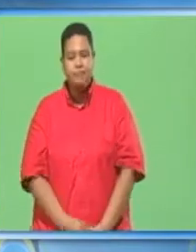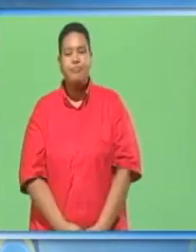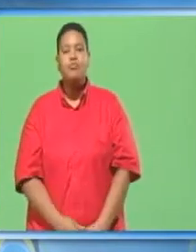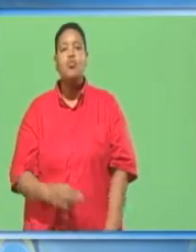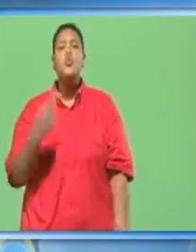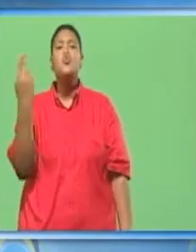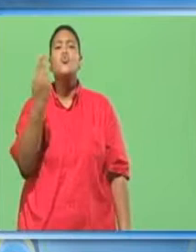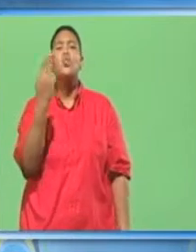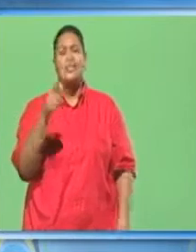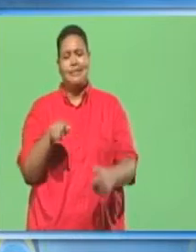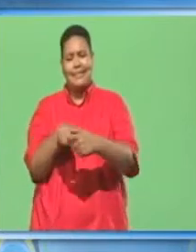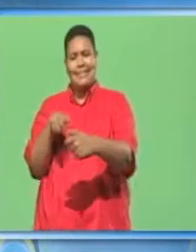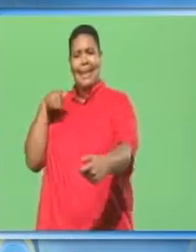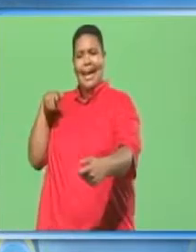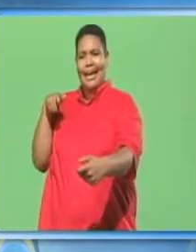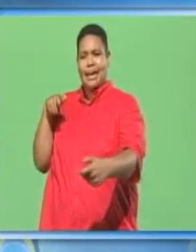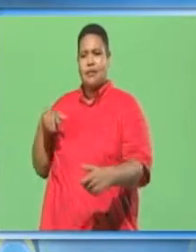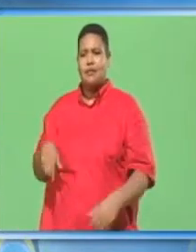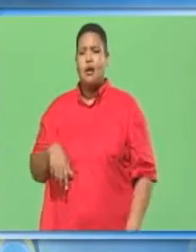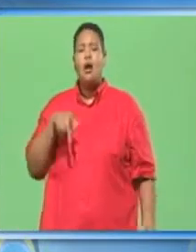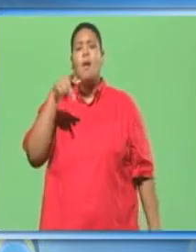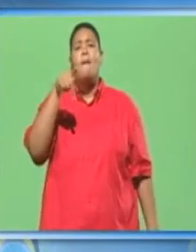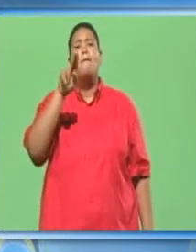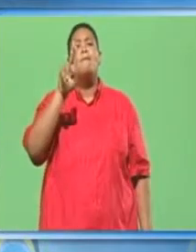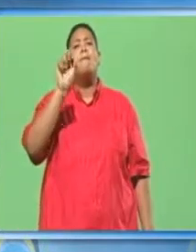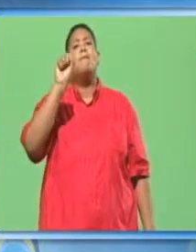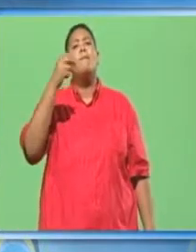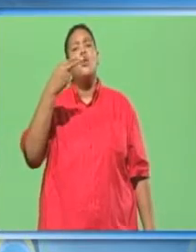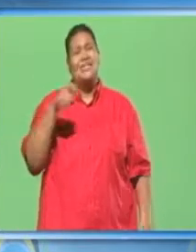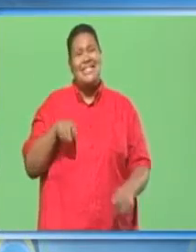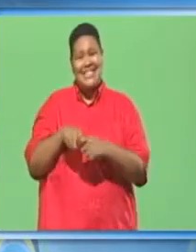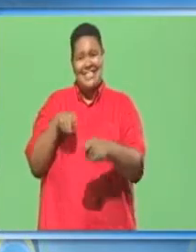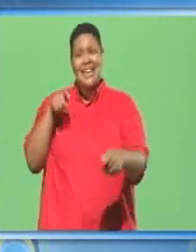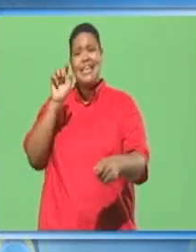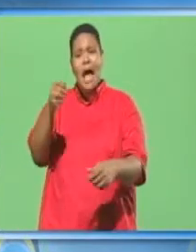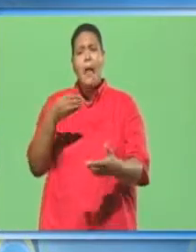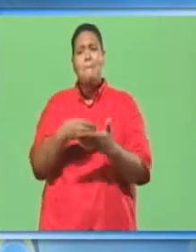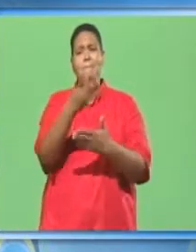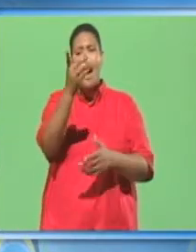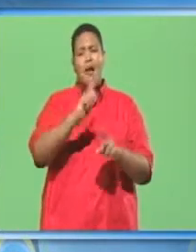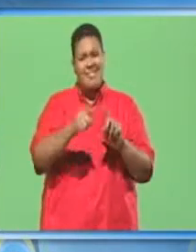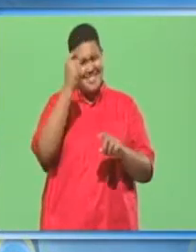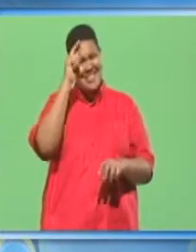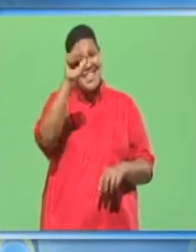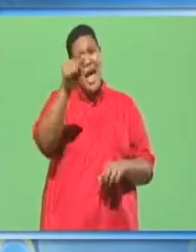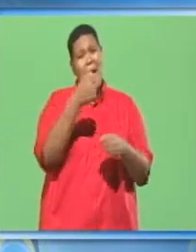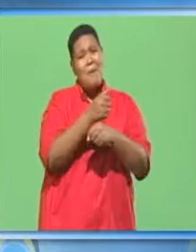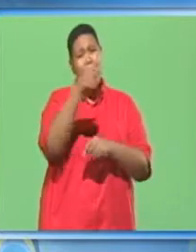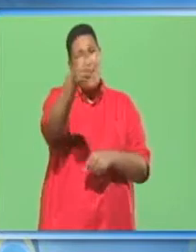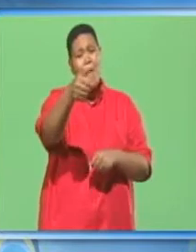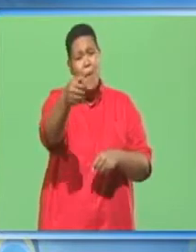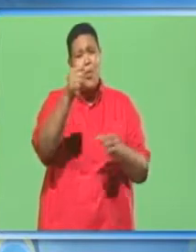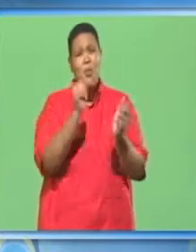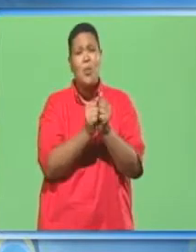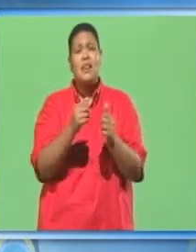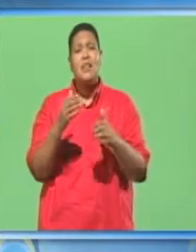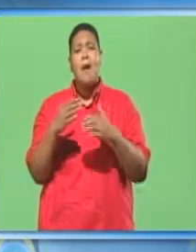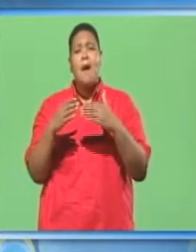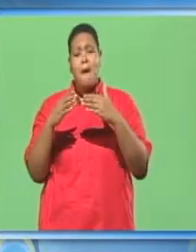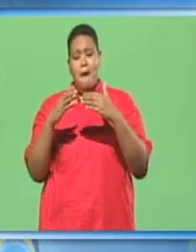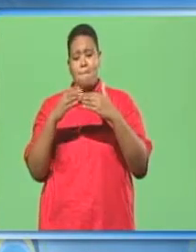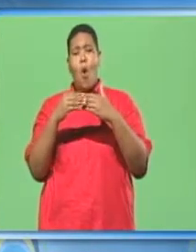Use of push sticks. Push sticks can be purchased, but you can make your own with plyboard to guide the material in the machine for